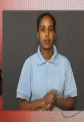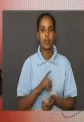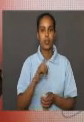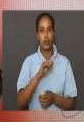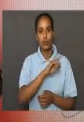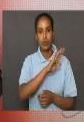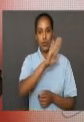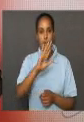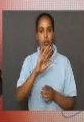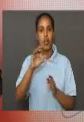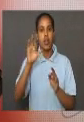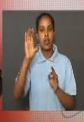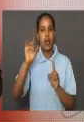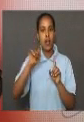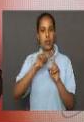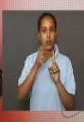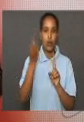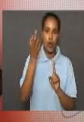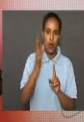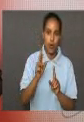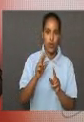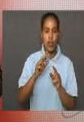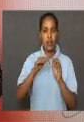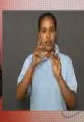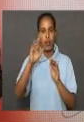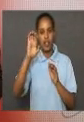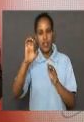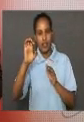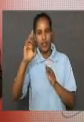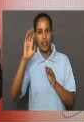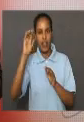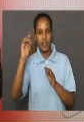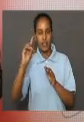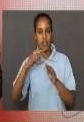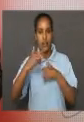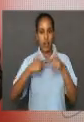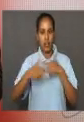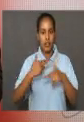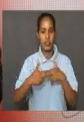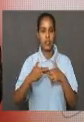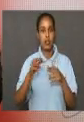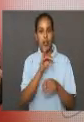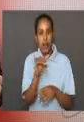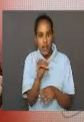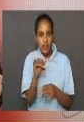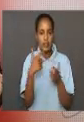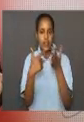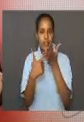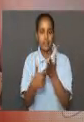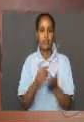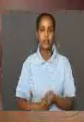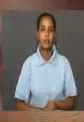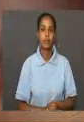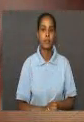Your cathode or reduction reaction should look like this.